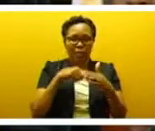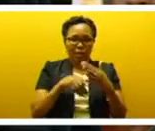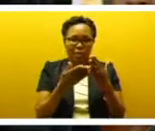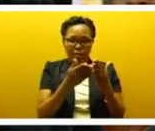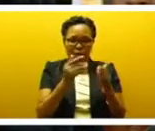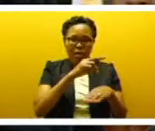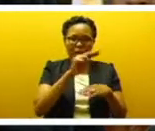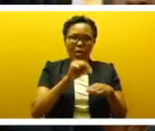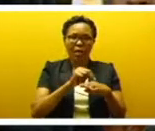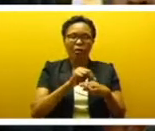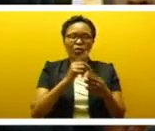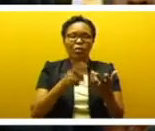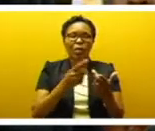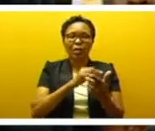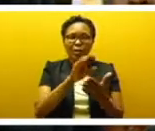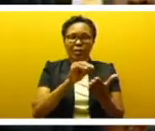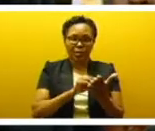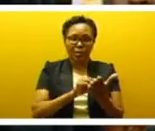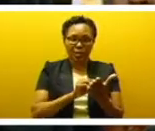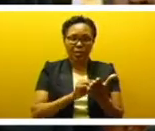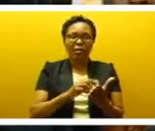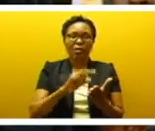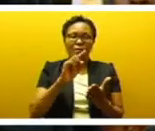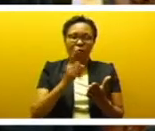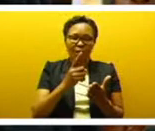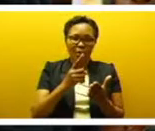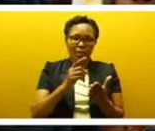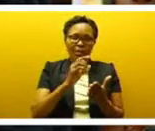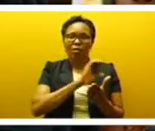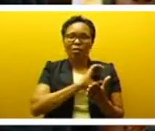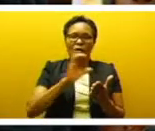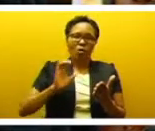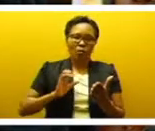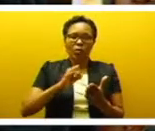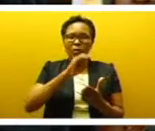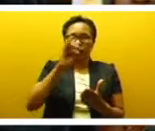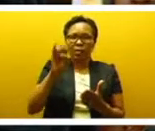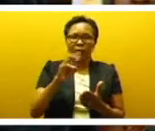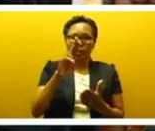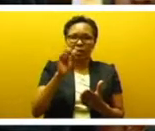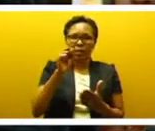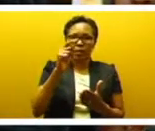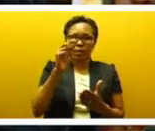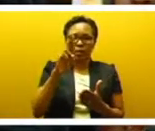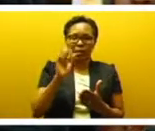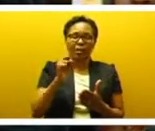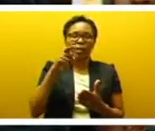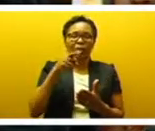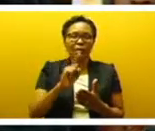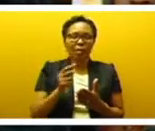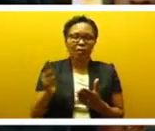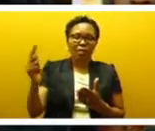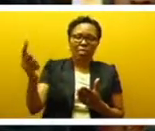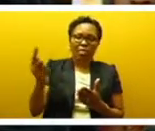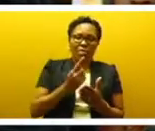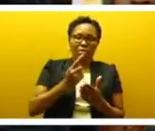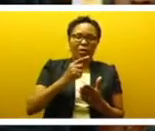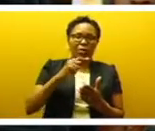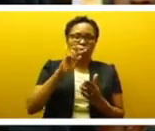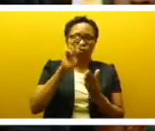one incident, Commissioner Justice Nyangaya comes out to read the results of Kiambu Town